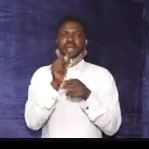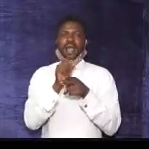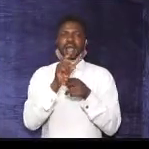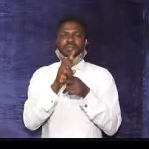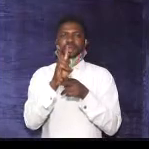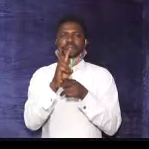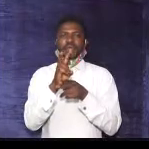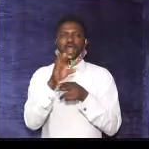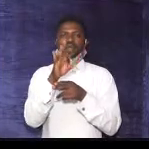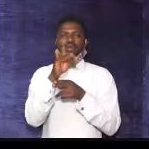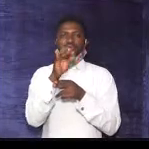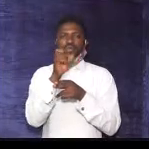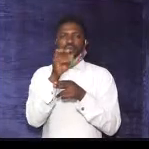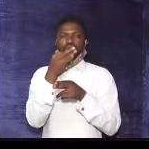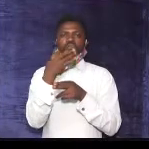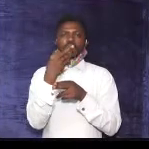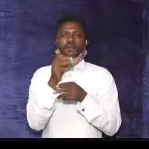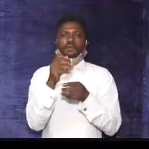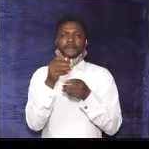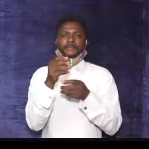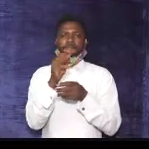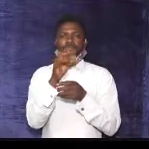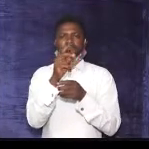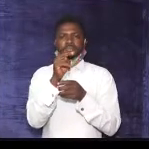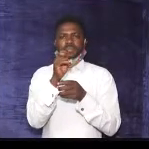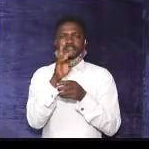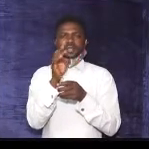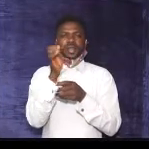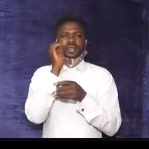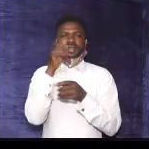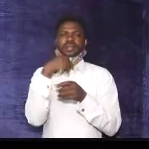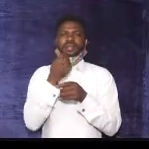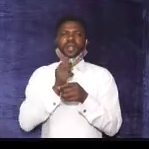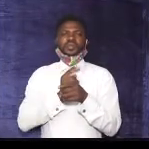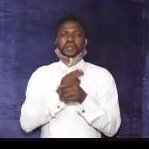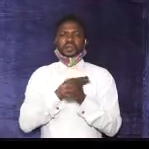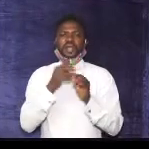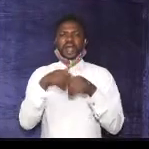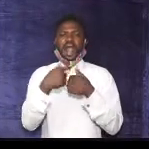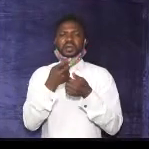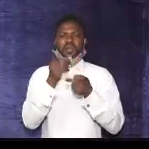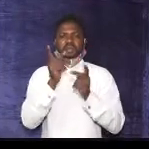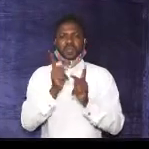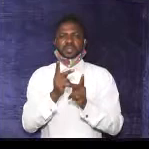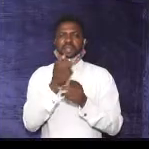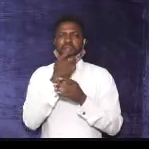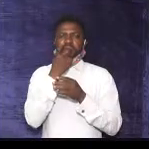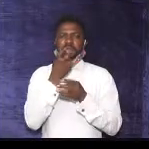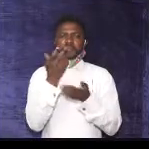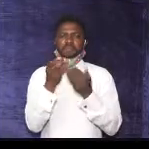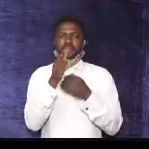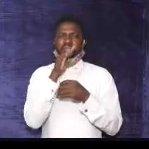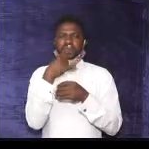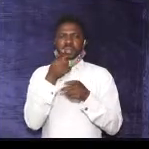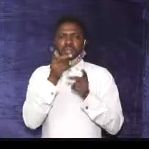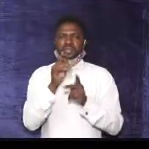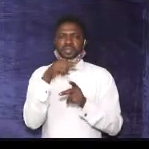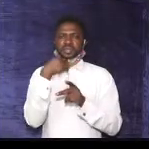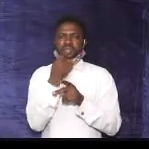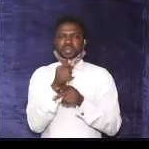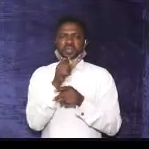the adverbial clause of manner because it tells us how the person spoke. Maybe the person